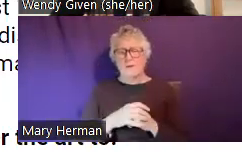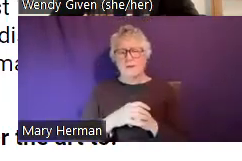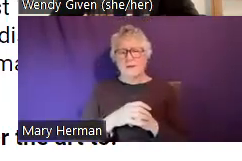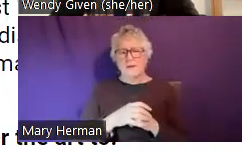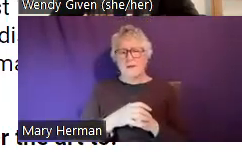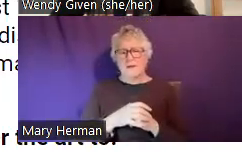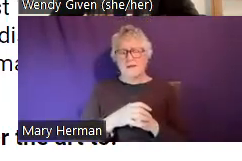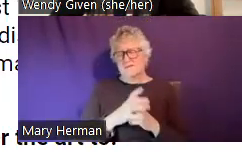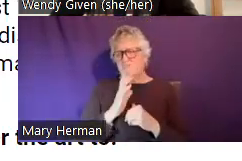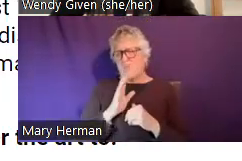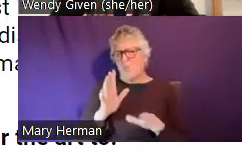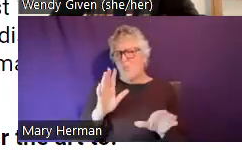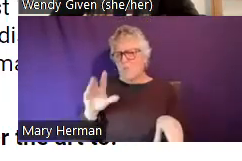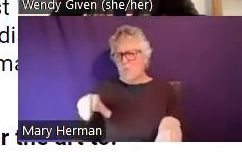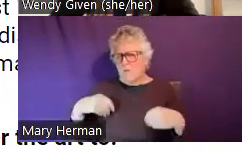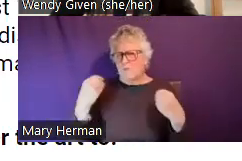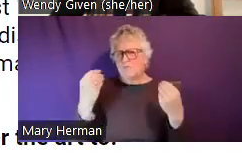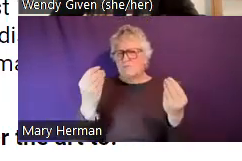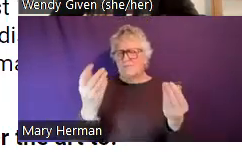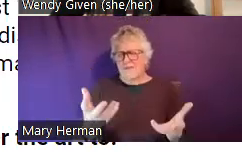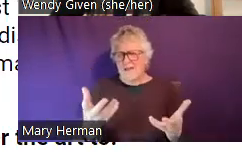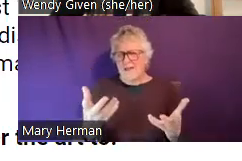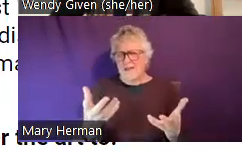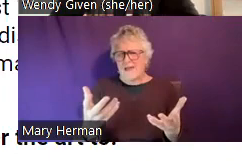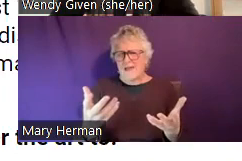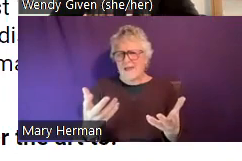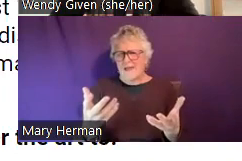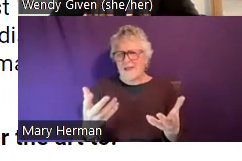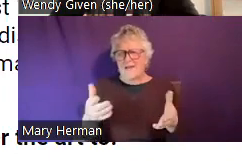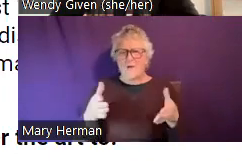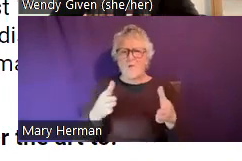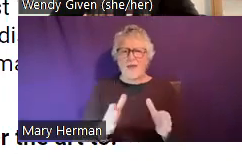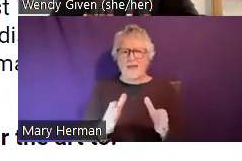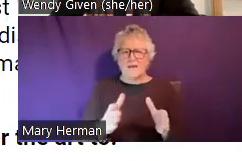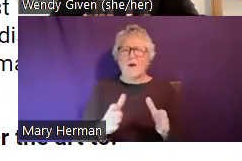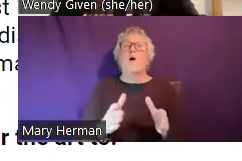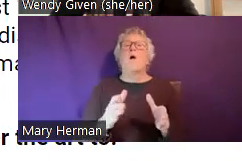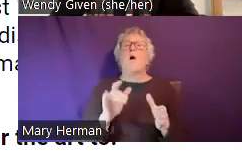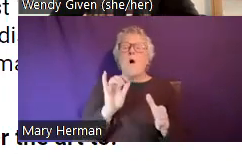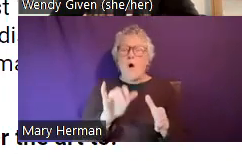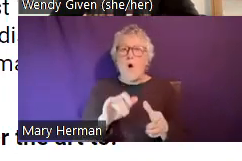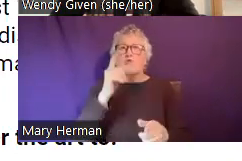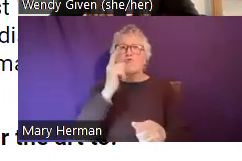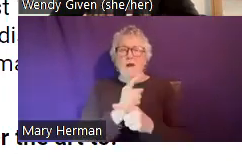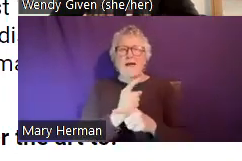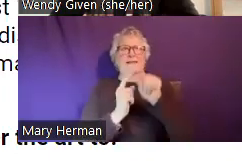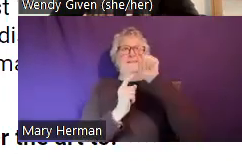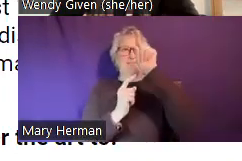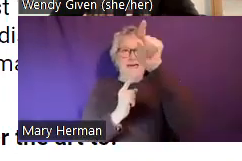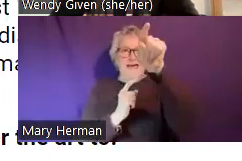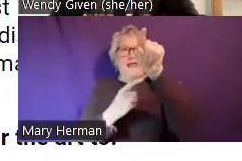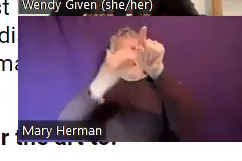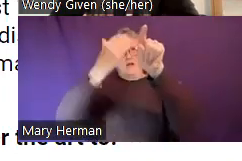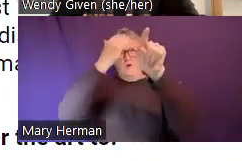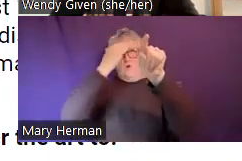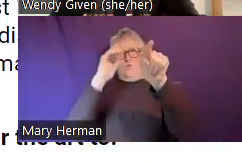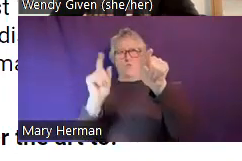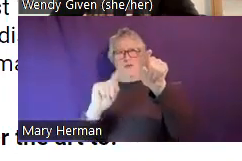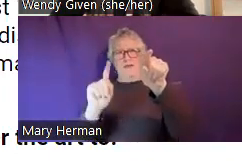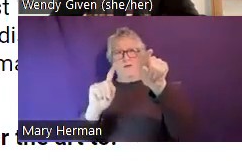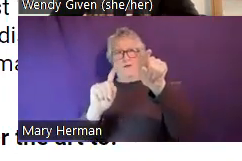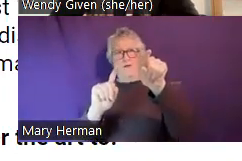also provide a bit of a kind of wayfinding, like, oh yes, let's go towards there, or let's meet underneath those